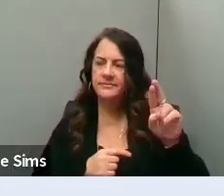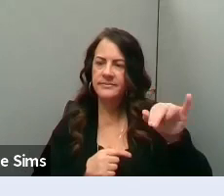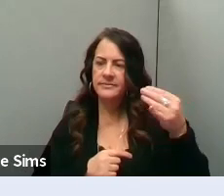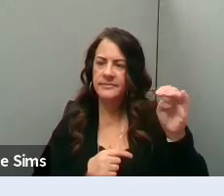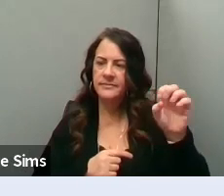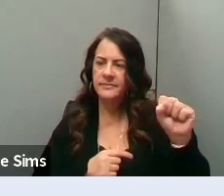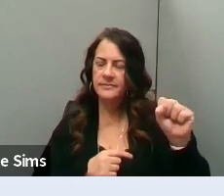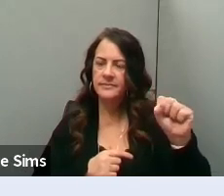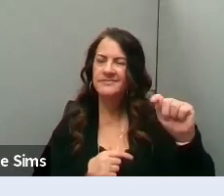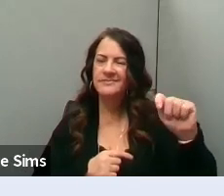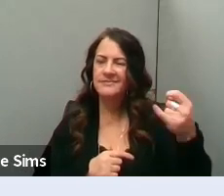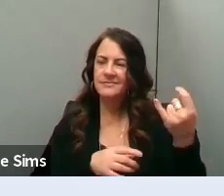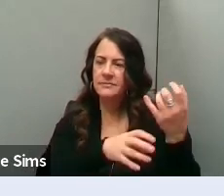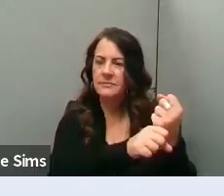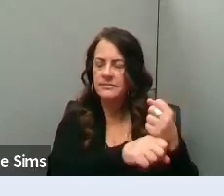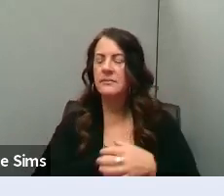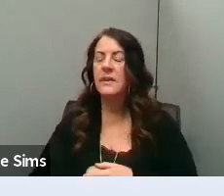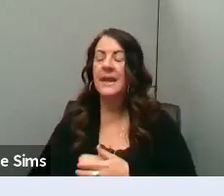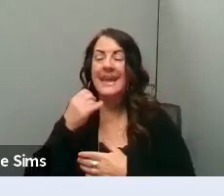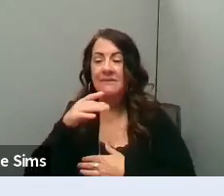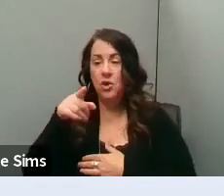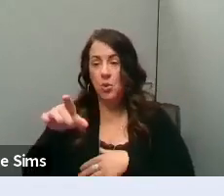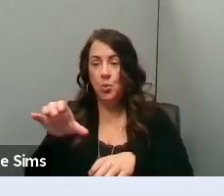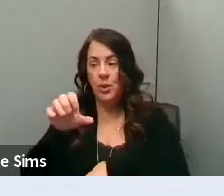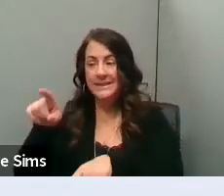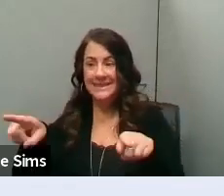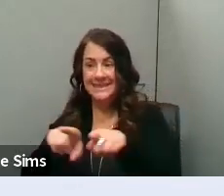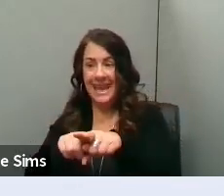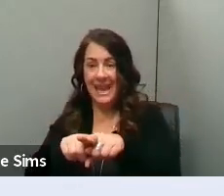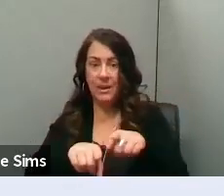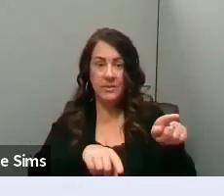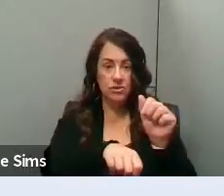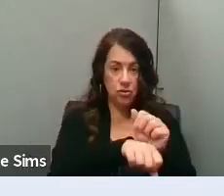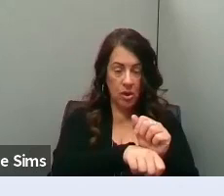doing different tasks within your same job, then the same